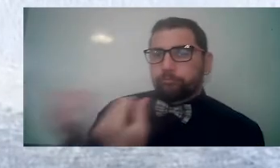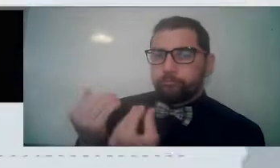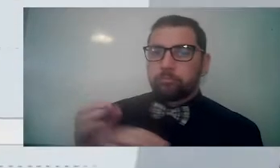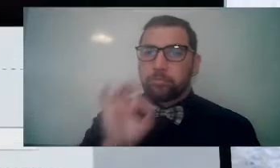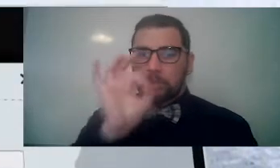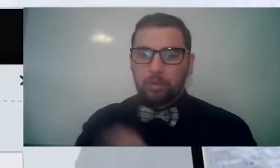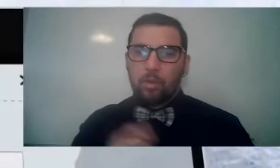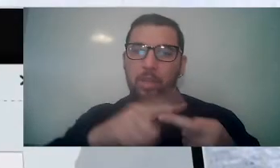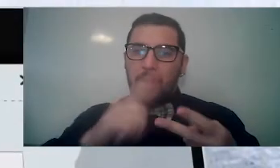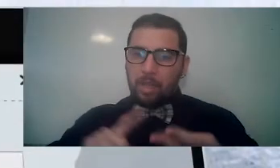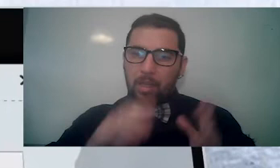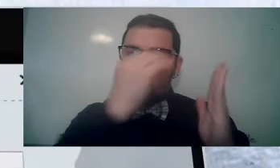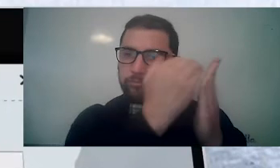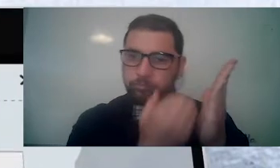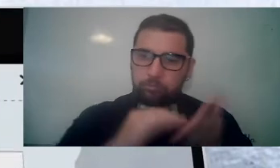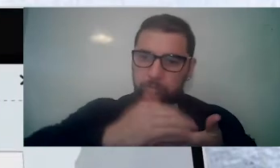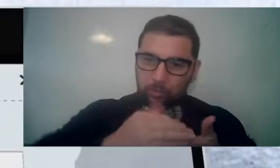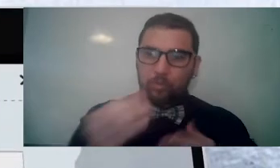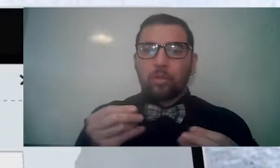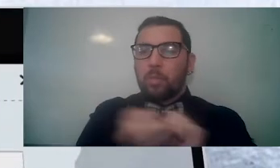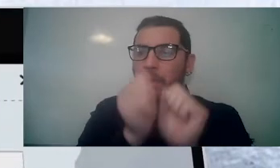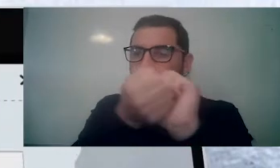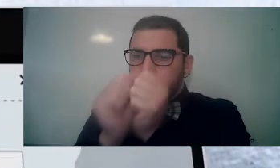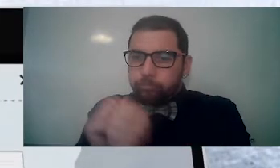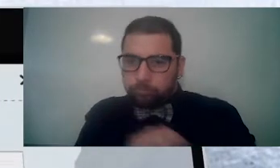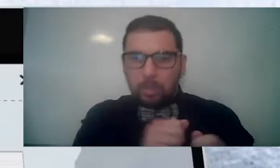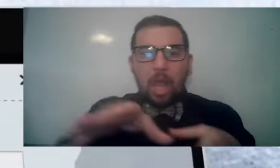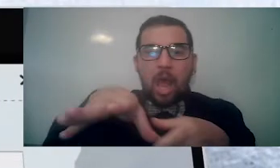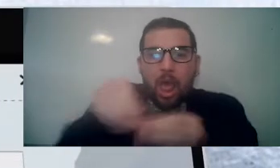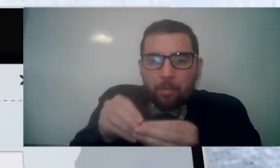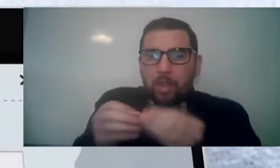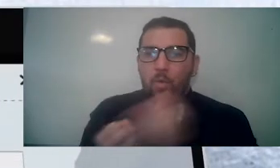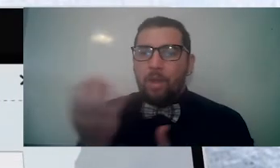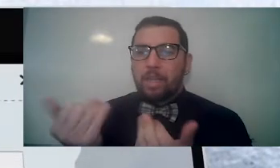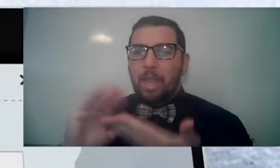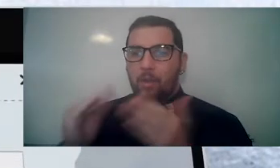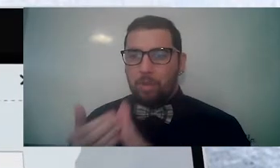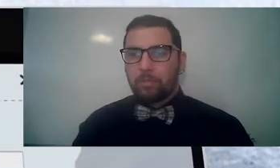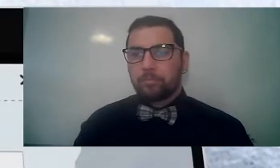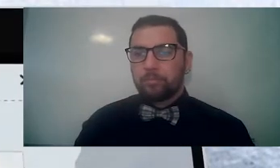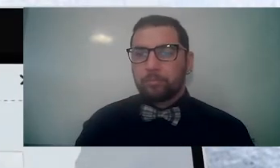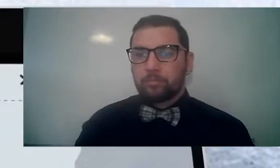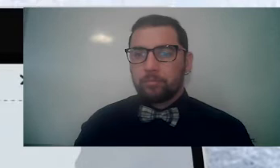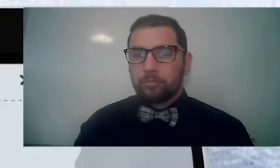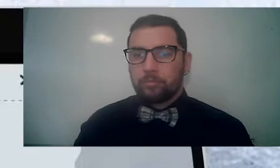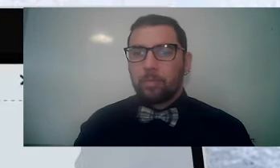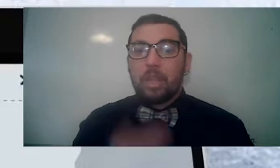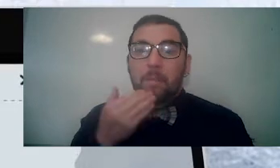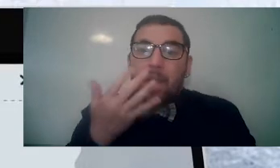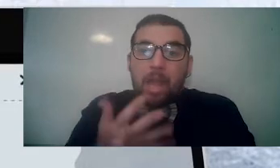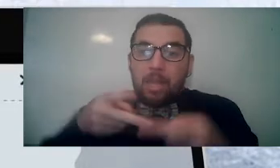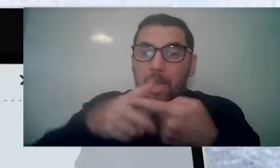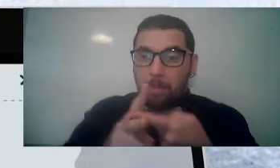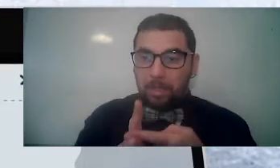Kom kimeltun sungu, ka kunung eto ahui femeshi meo ki lua ahui kom che kupa kimlu mapuzungun. Kapepi